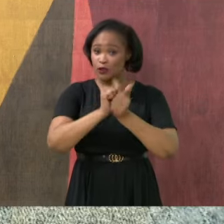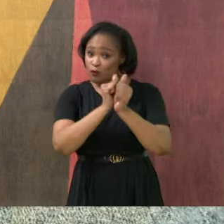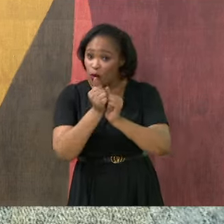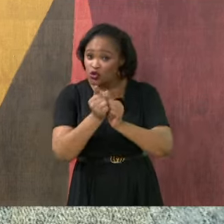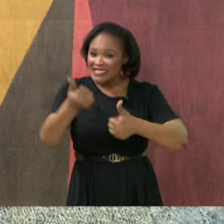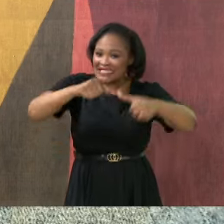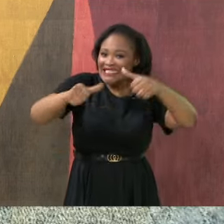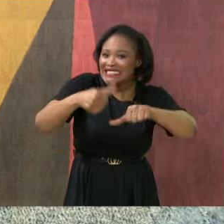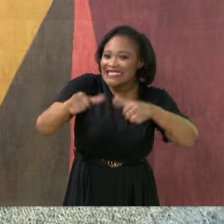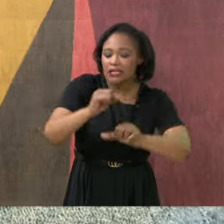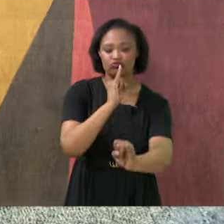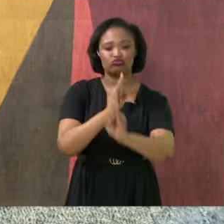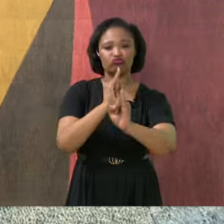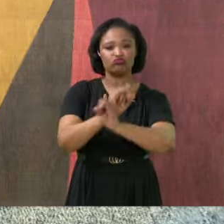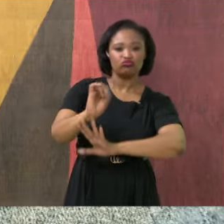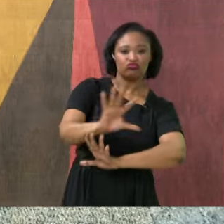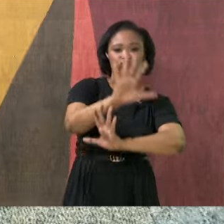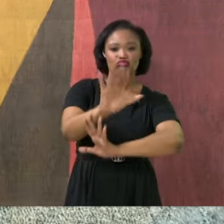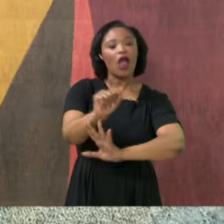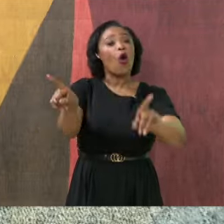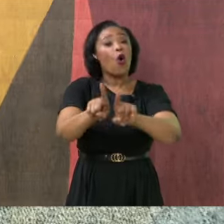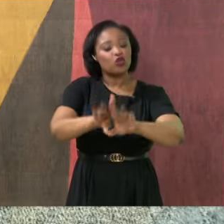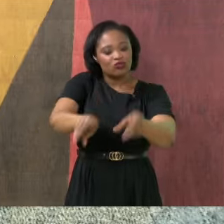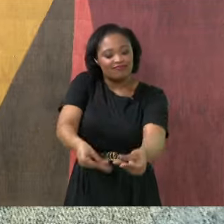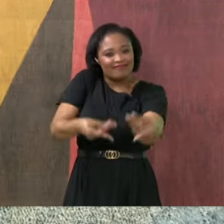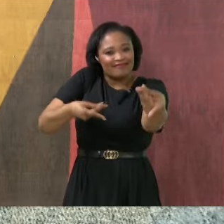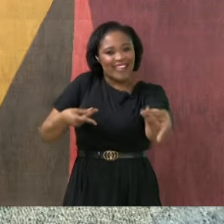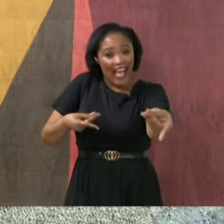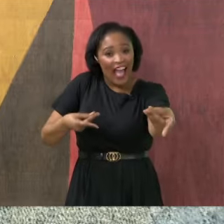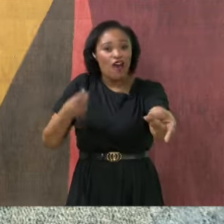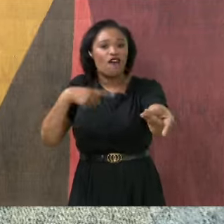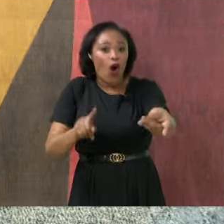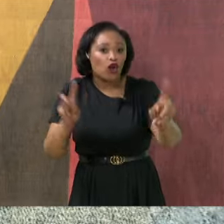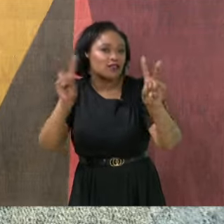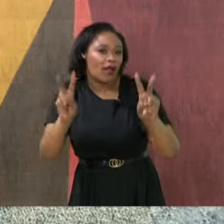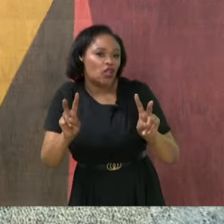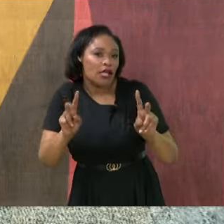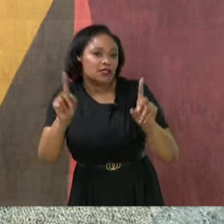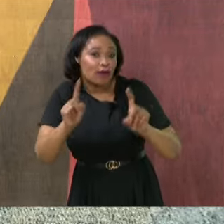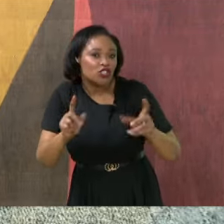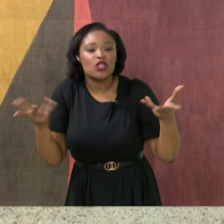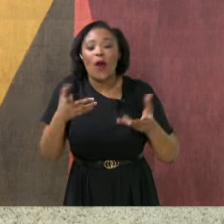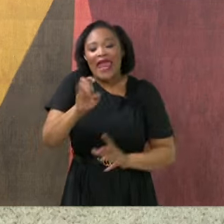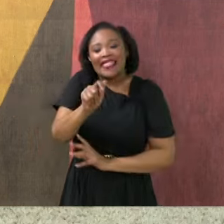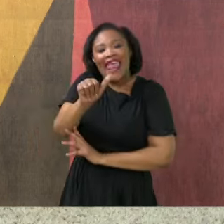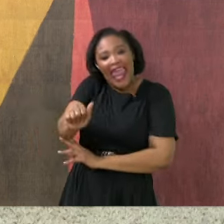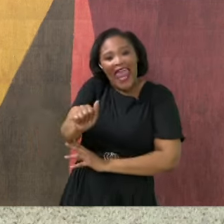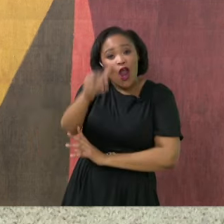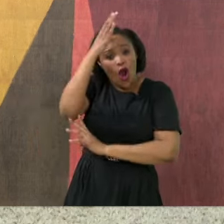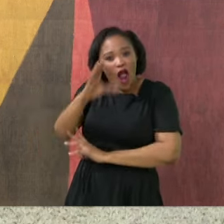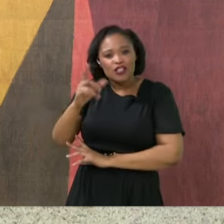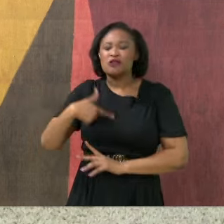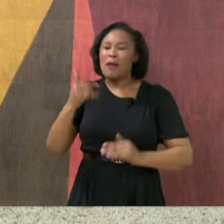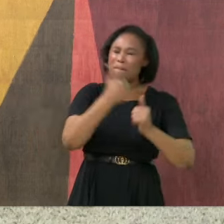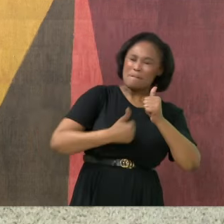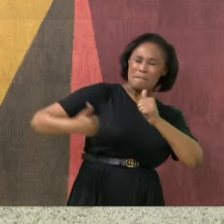a diploma as an exercise specialist from ETA College. Girl. And I was the top student. Oh, so, come on! Yeah, that was really so